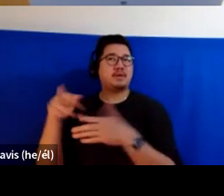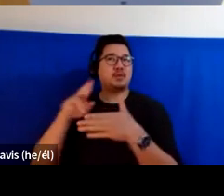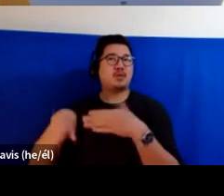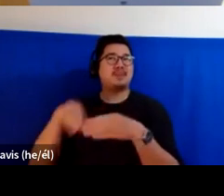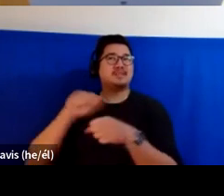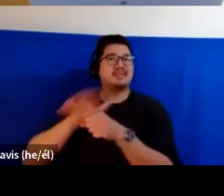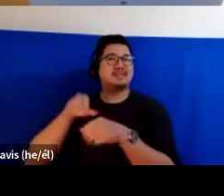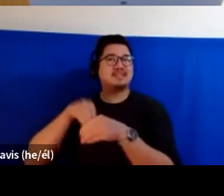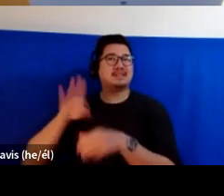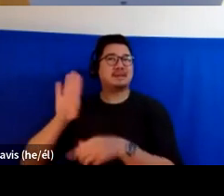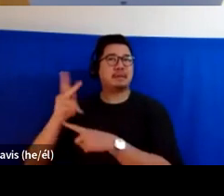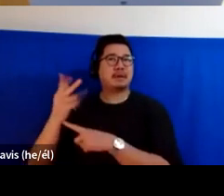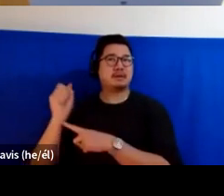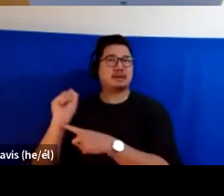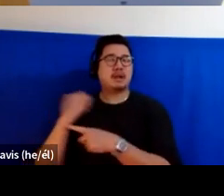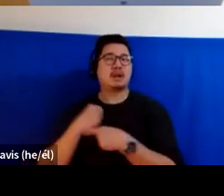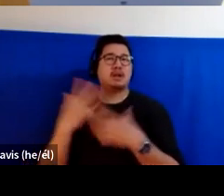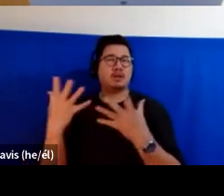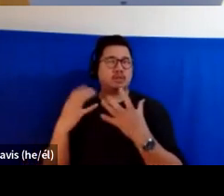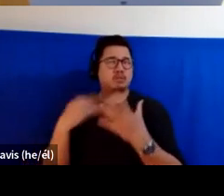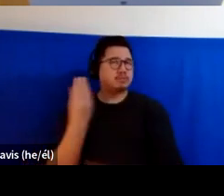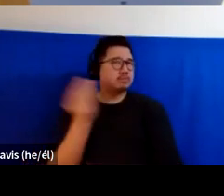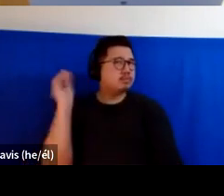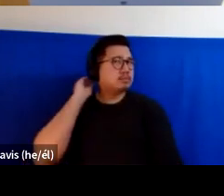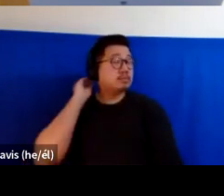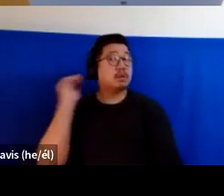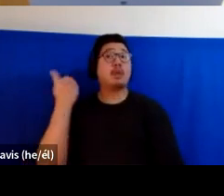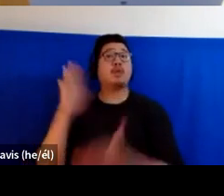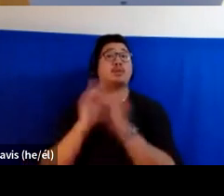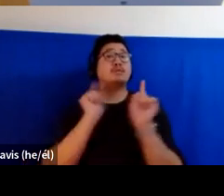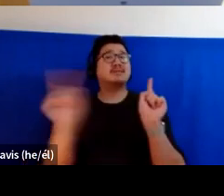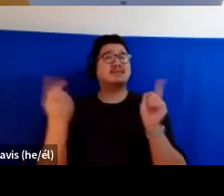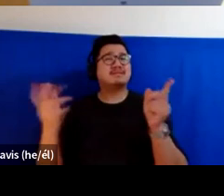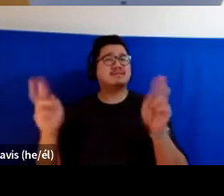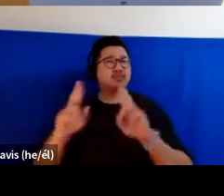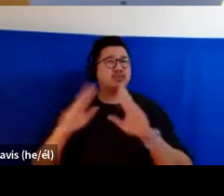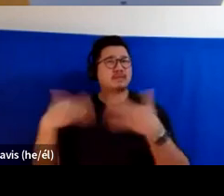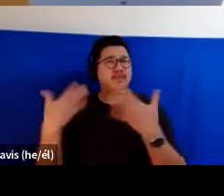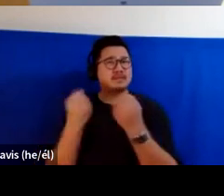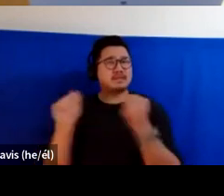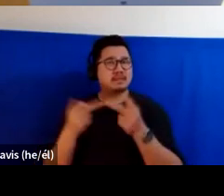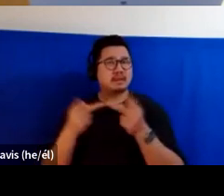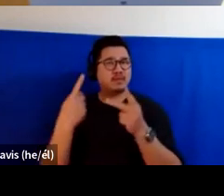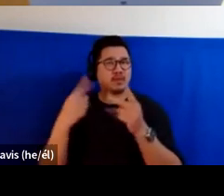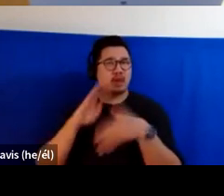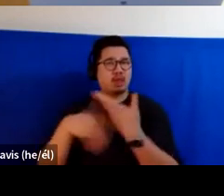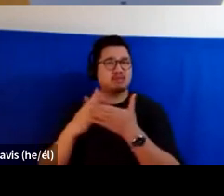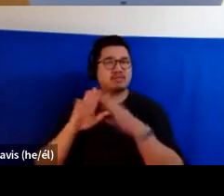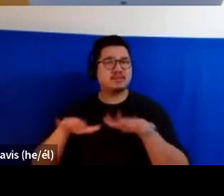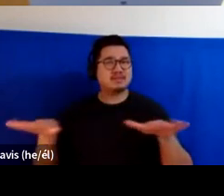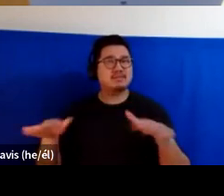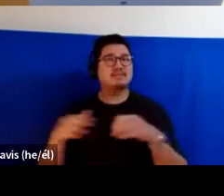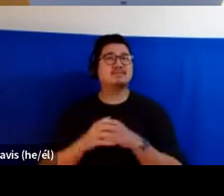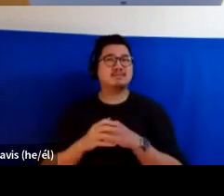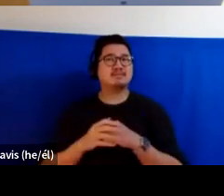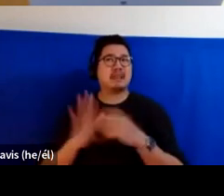bps i wanted to keep it in mind that now other schools are prepared to offer a safe place for all children it's something that worries